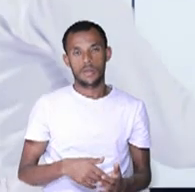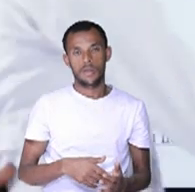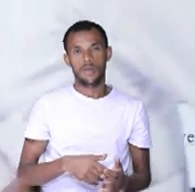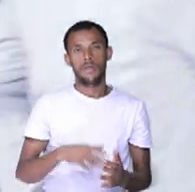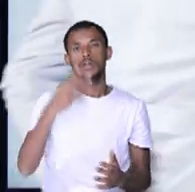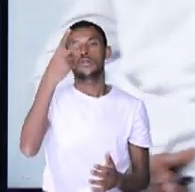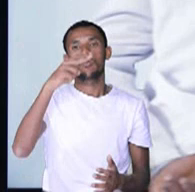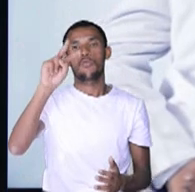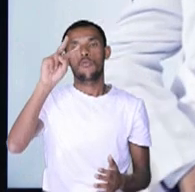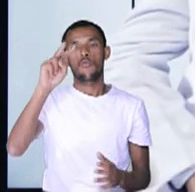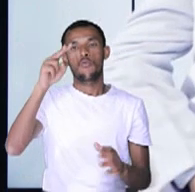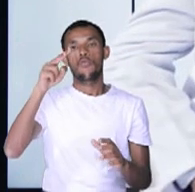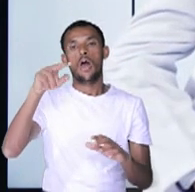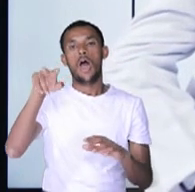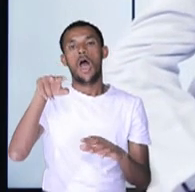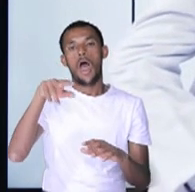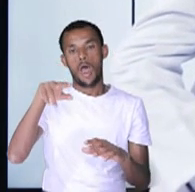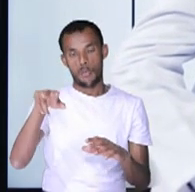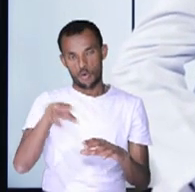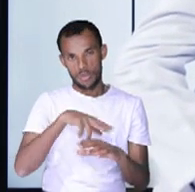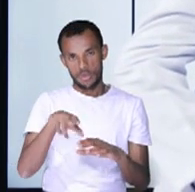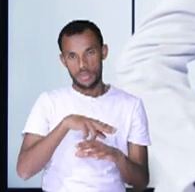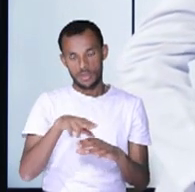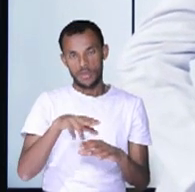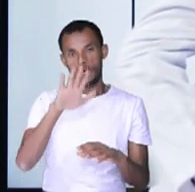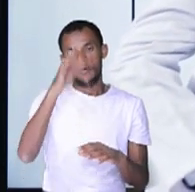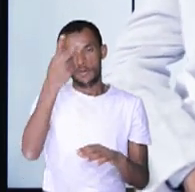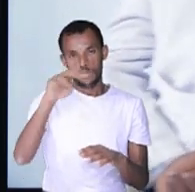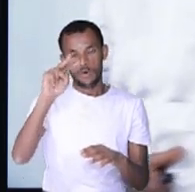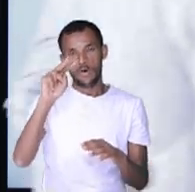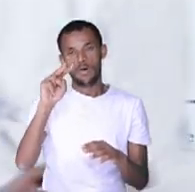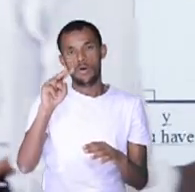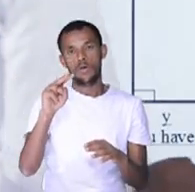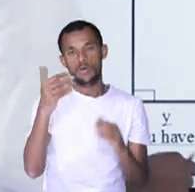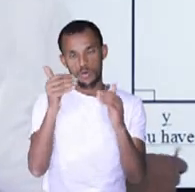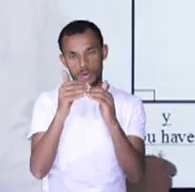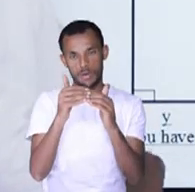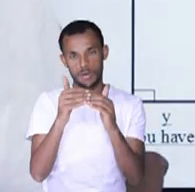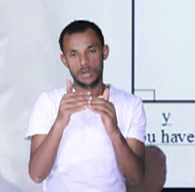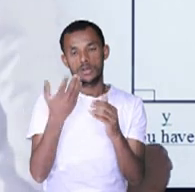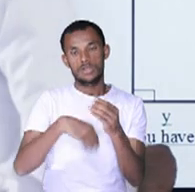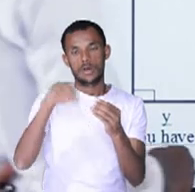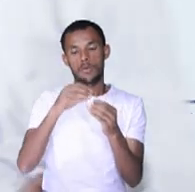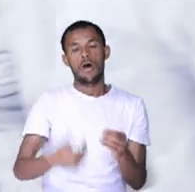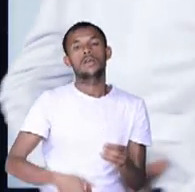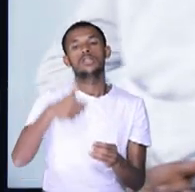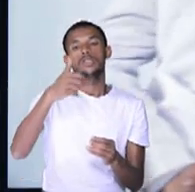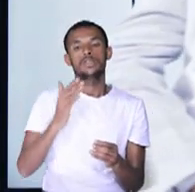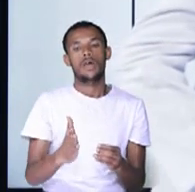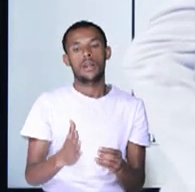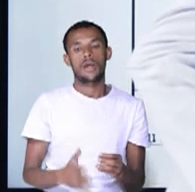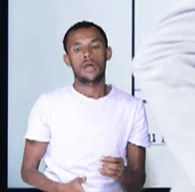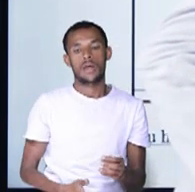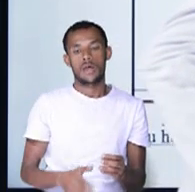the square of the hypotenuse, that's 5 square, equals to the square of the sum of the other sides.